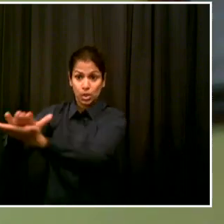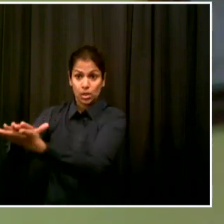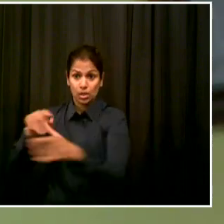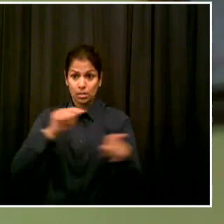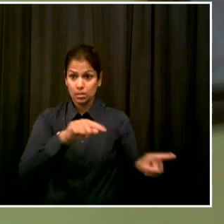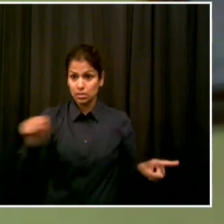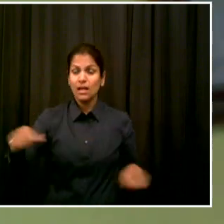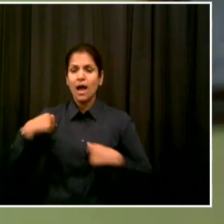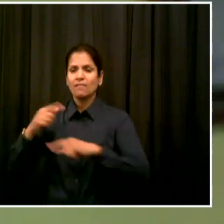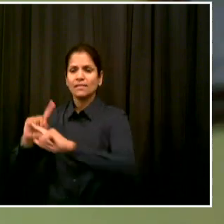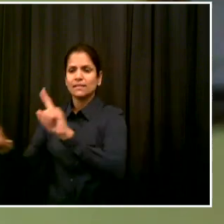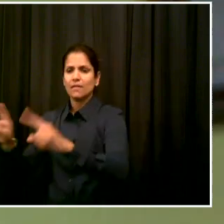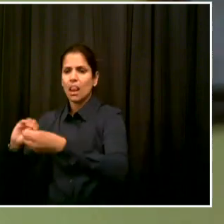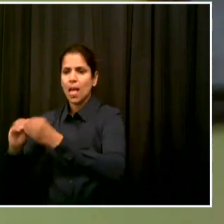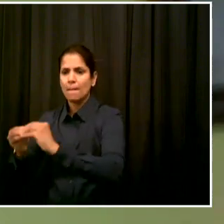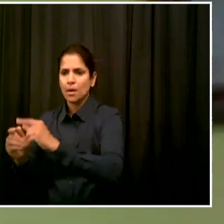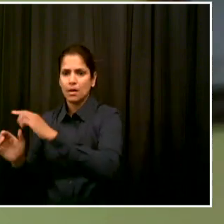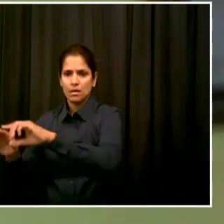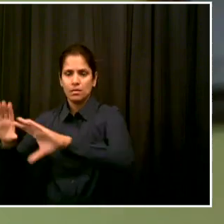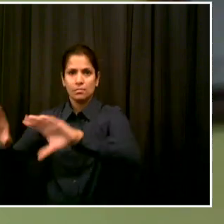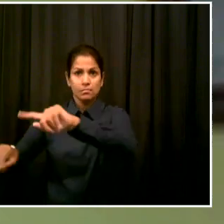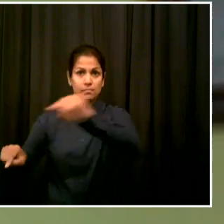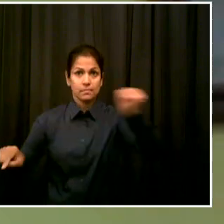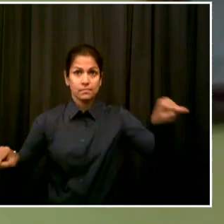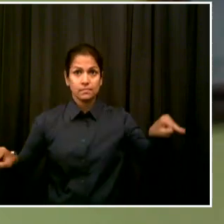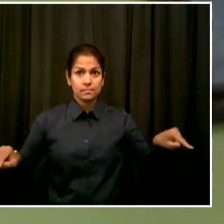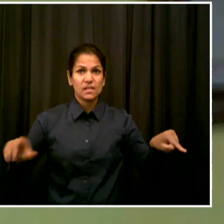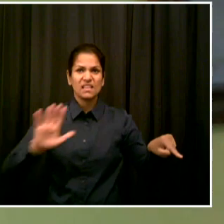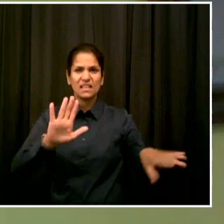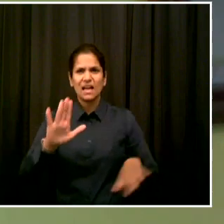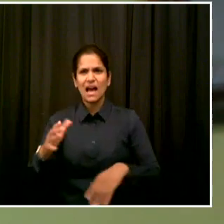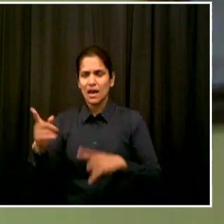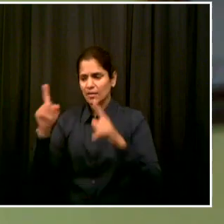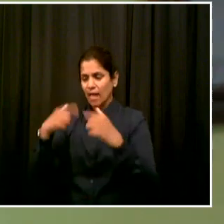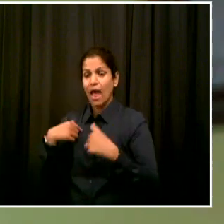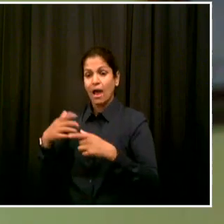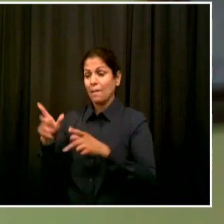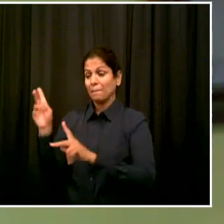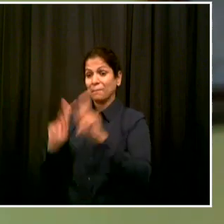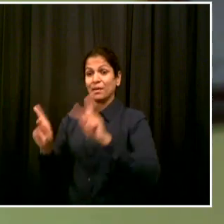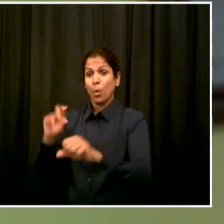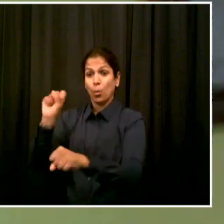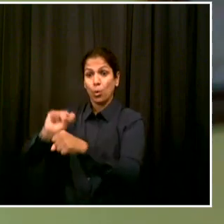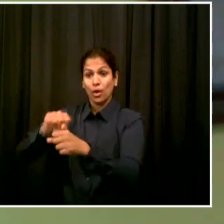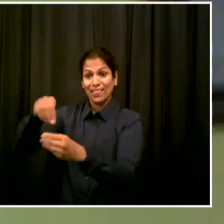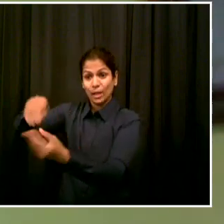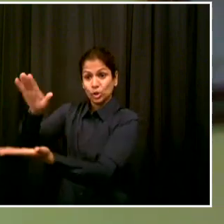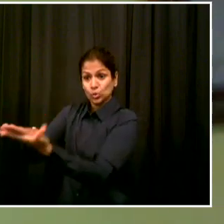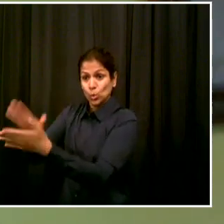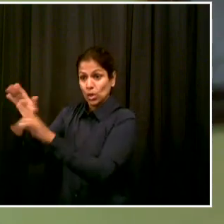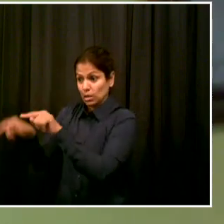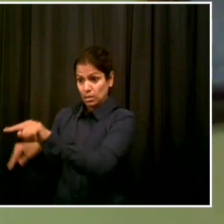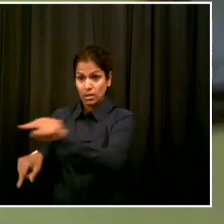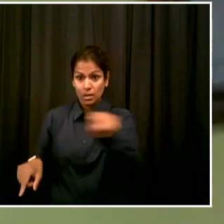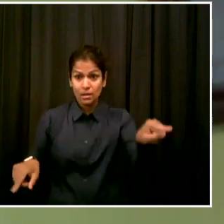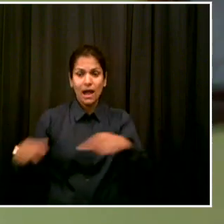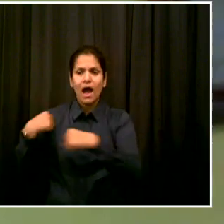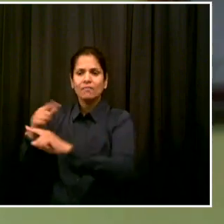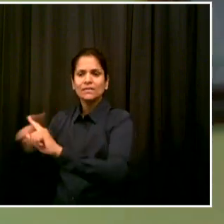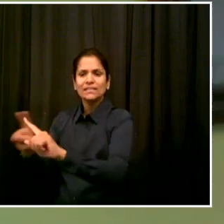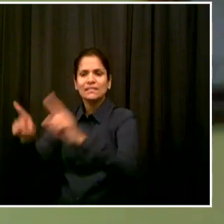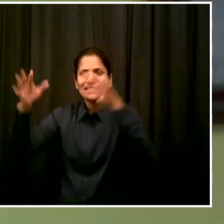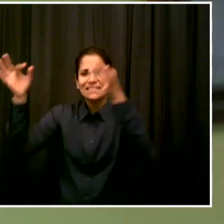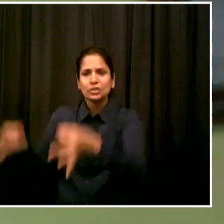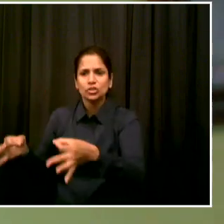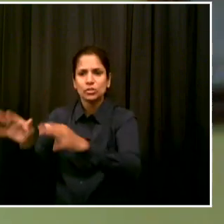for the same type of widespread closure that happened before, unless the data actually dictates that. So